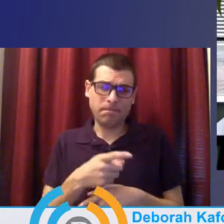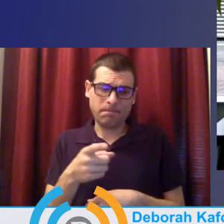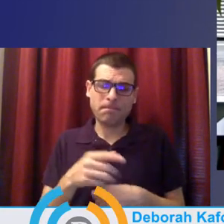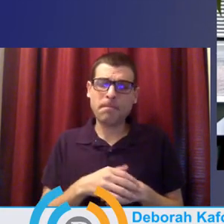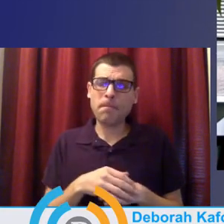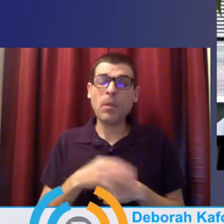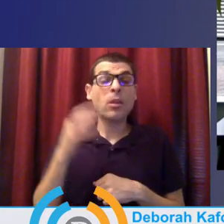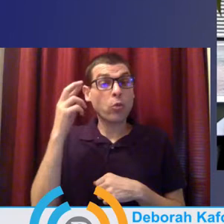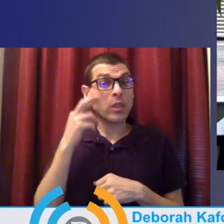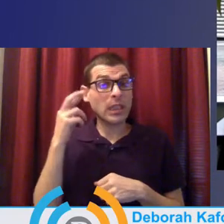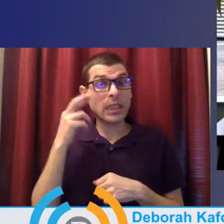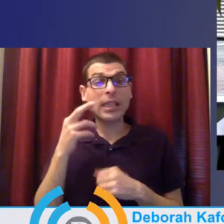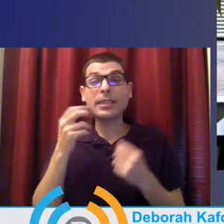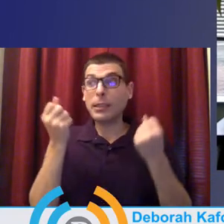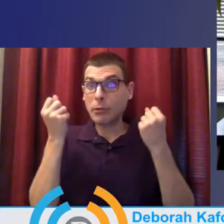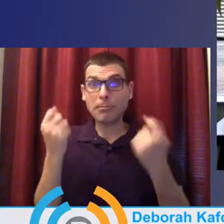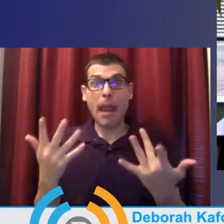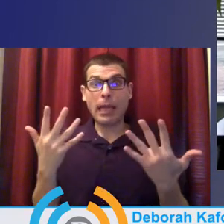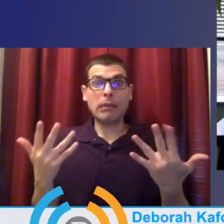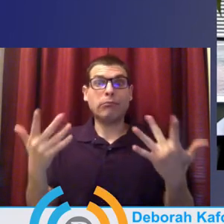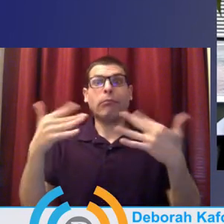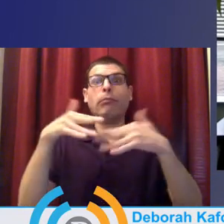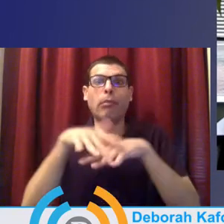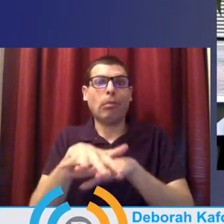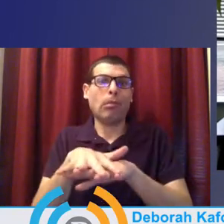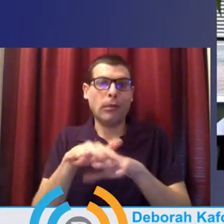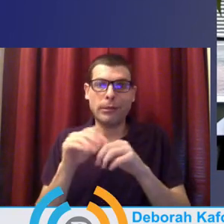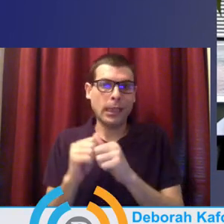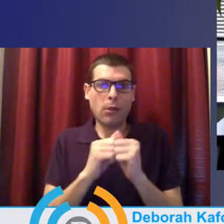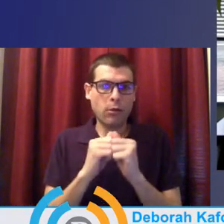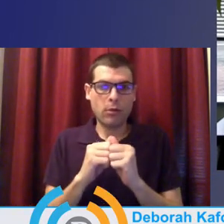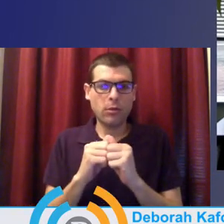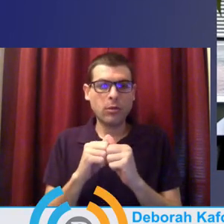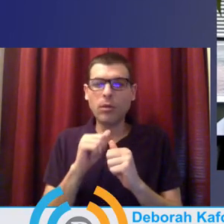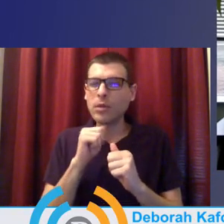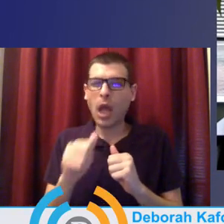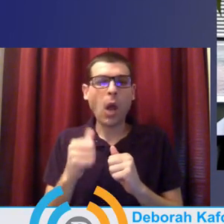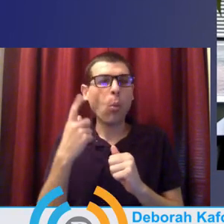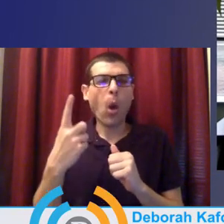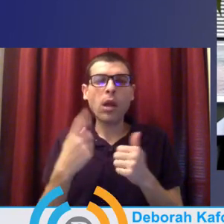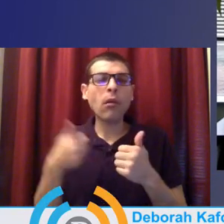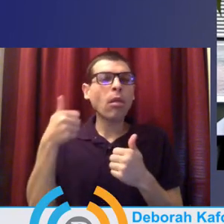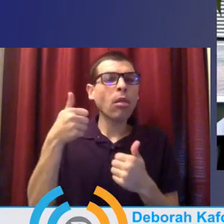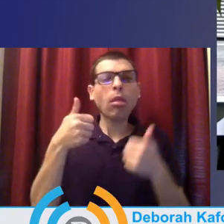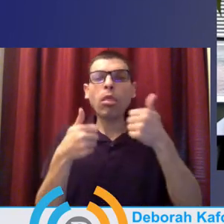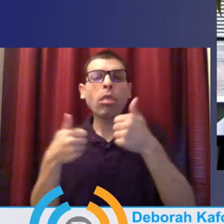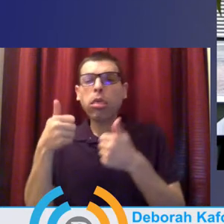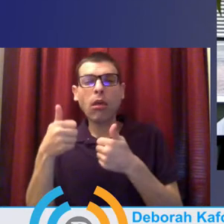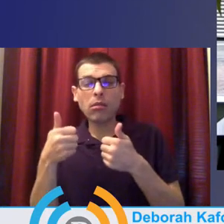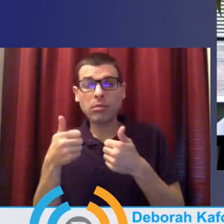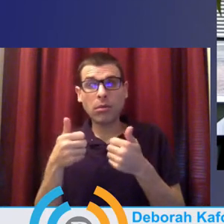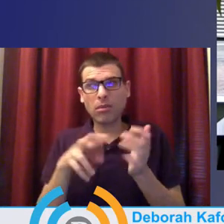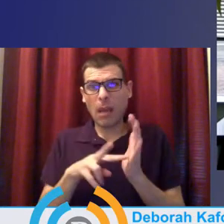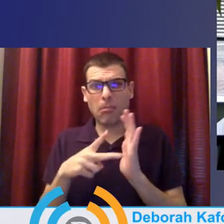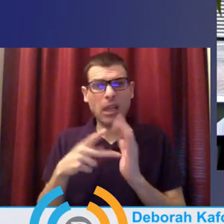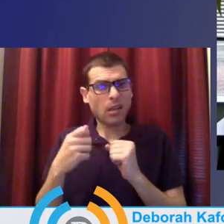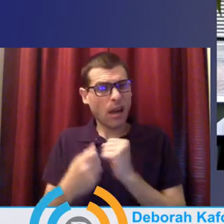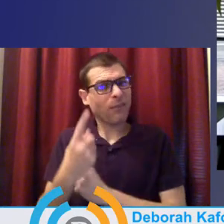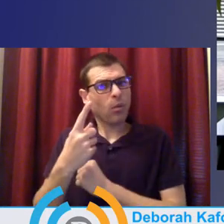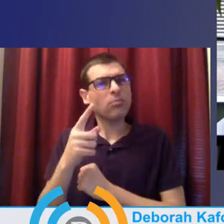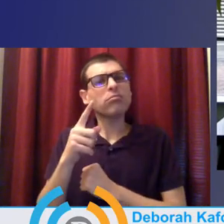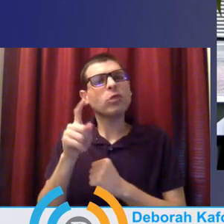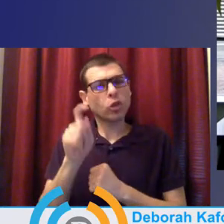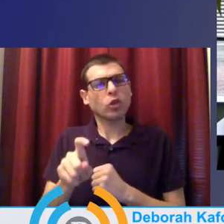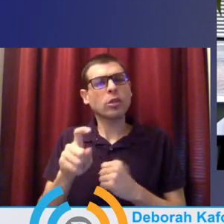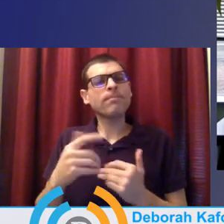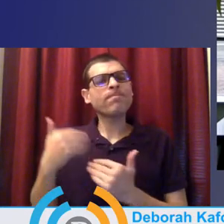role. And I would say we're all accountable. That being said, I know that, you know, this measure is a